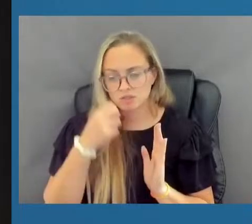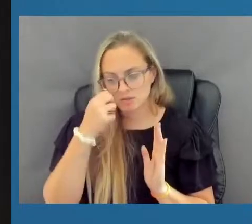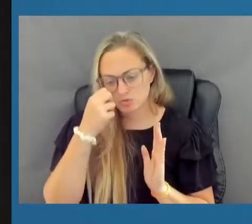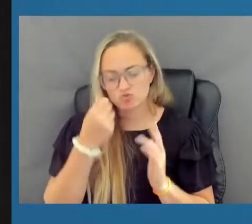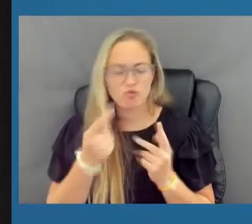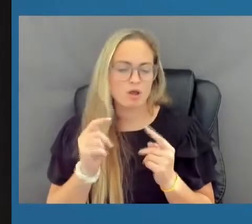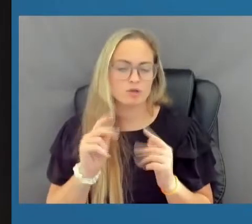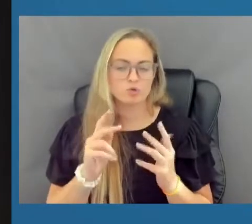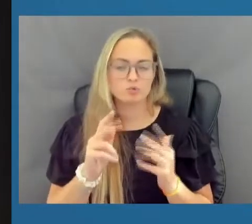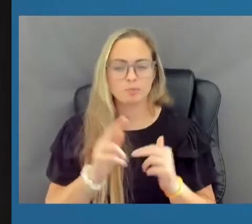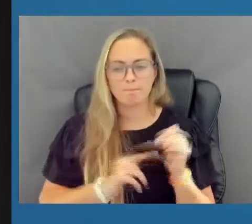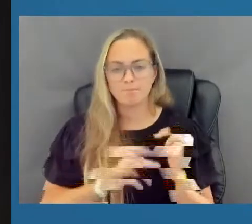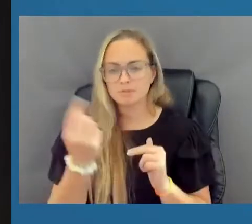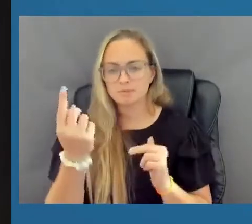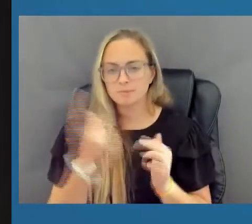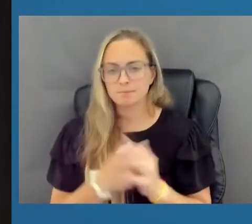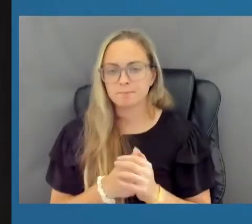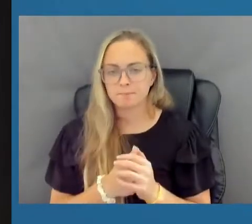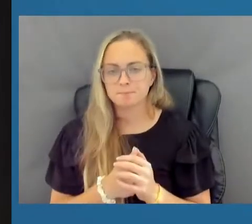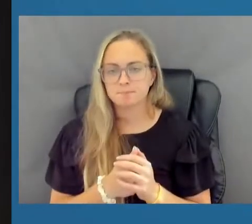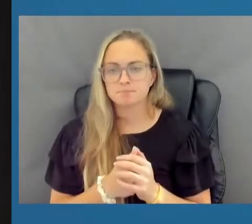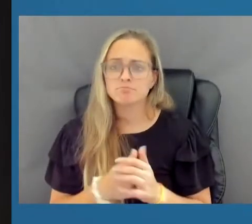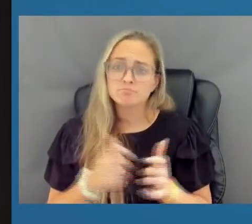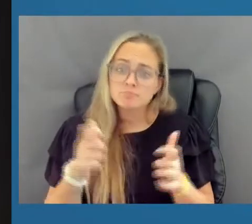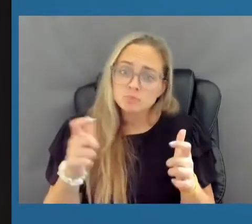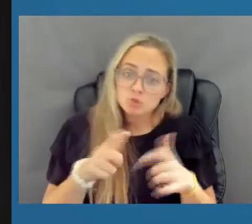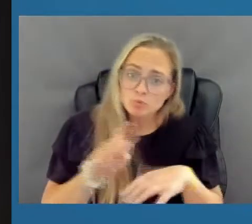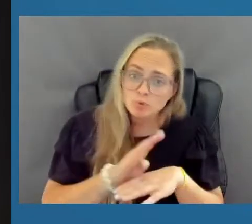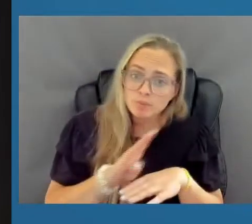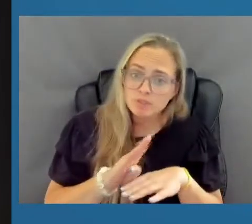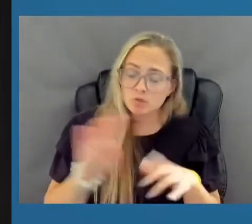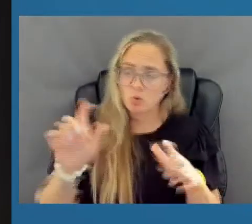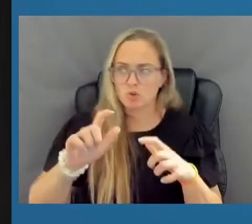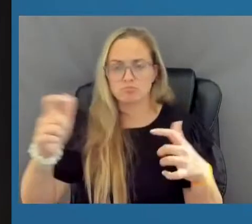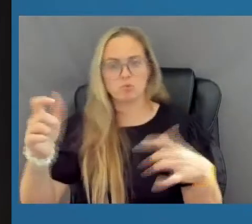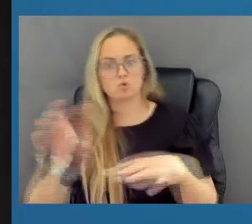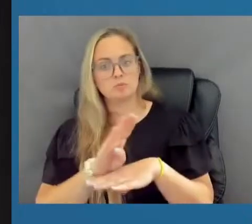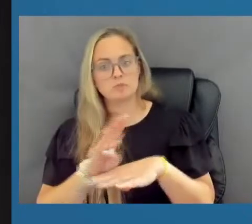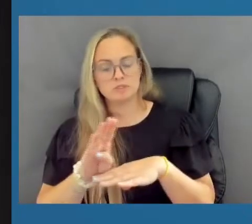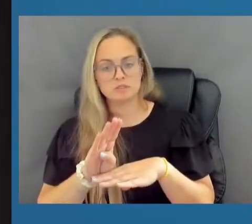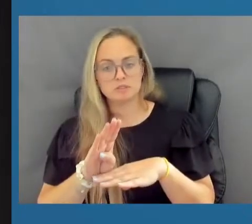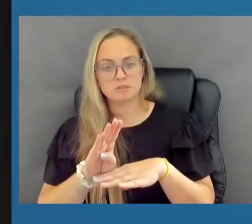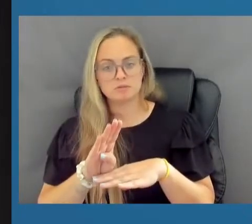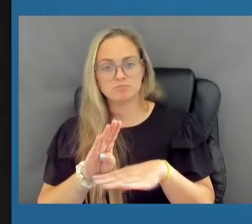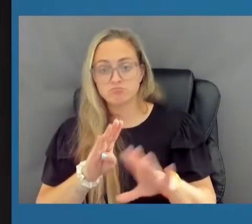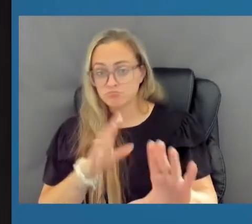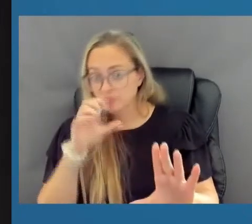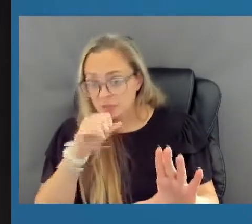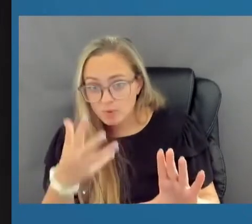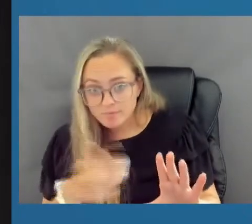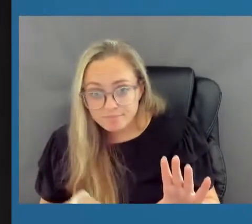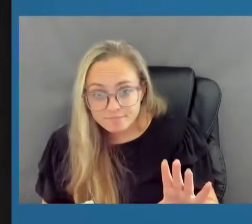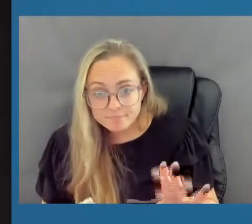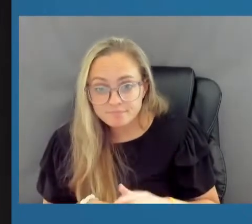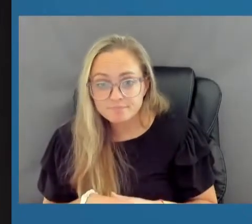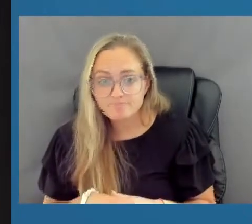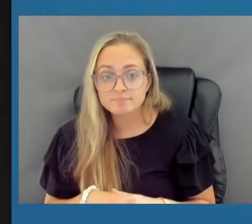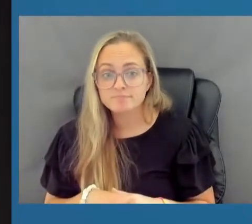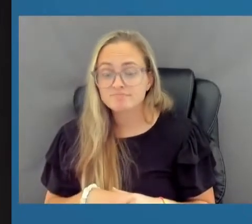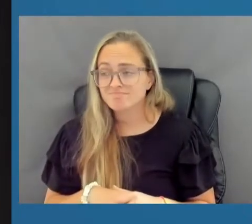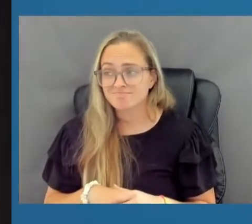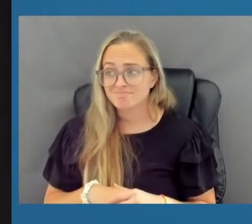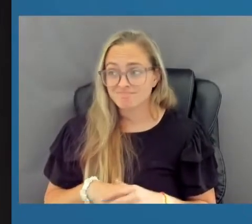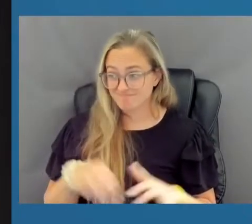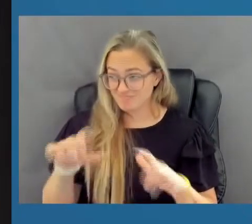something. And whether they're small businesses or the larger businesses, and guess what? No large business started